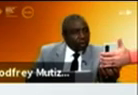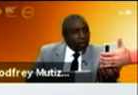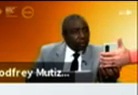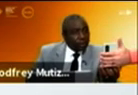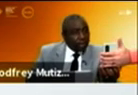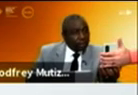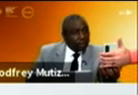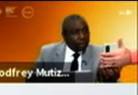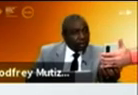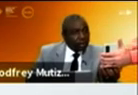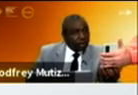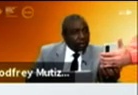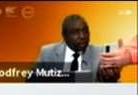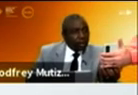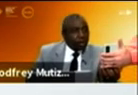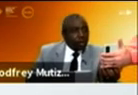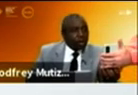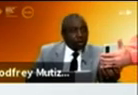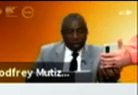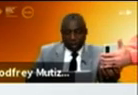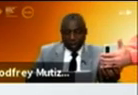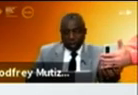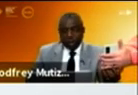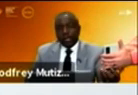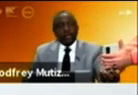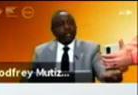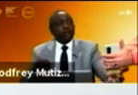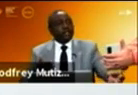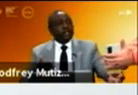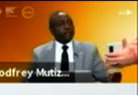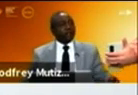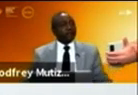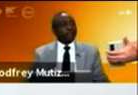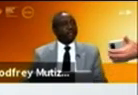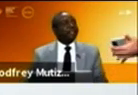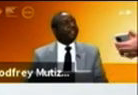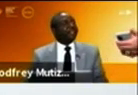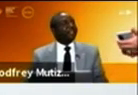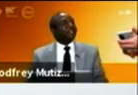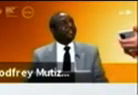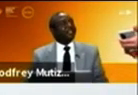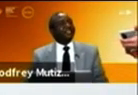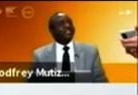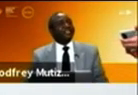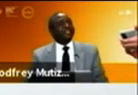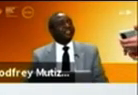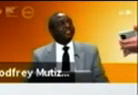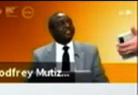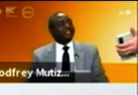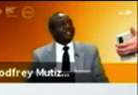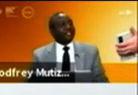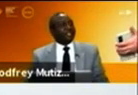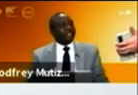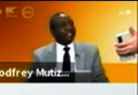Agenda 2063, The Africa We Want, that charts the transformative paths for inclusive growth